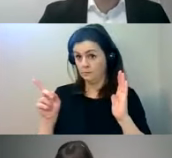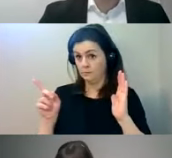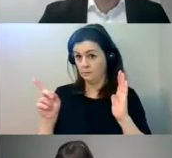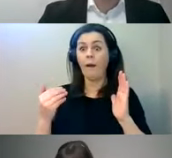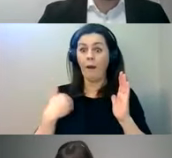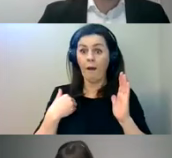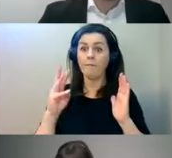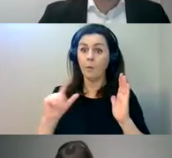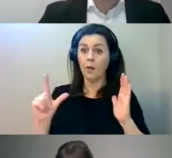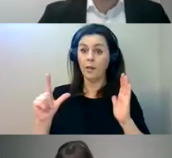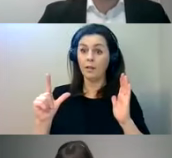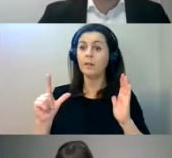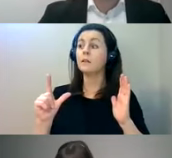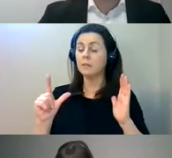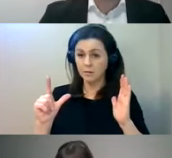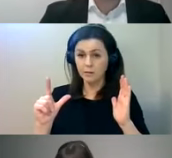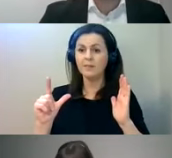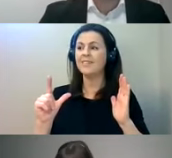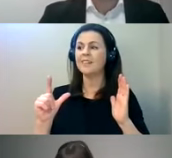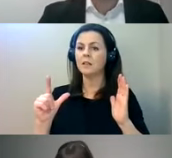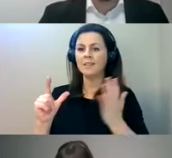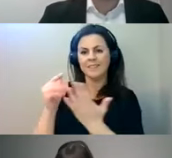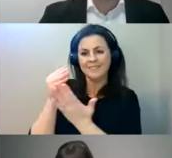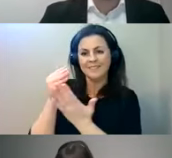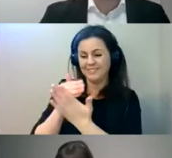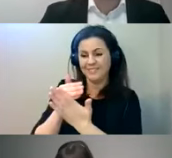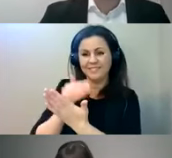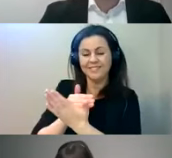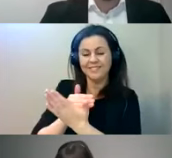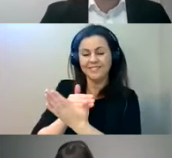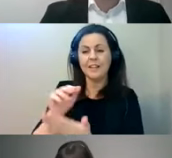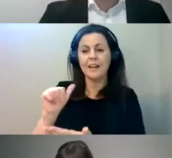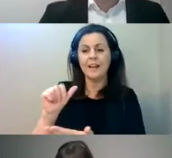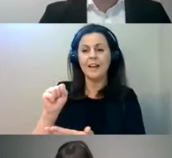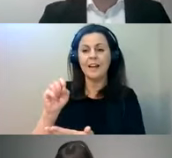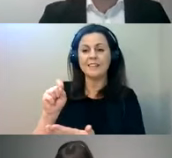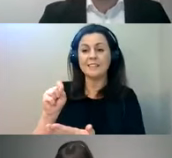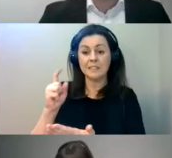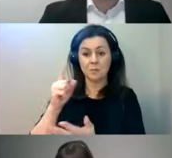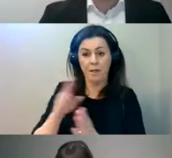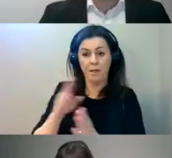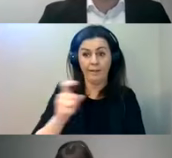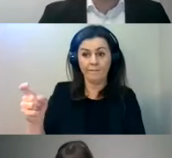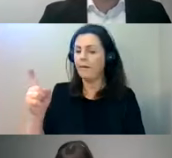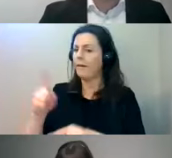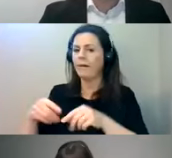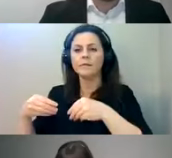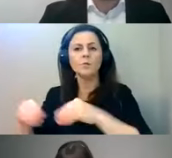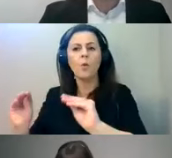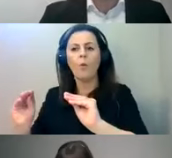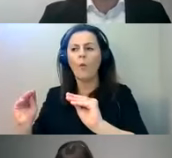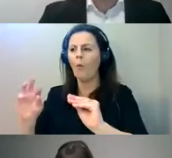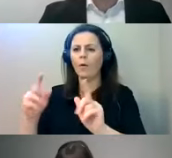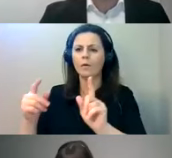they do, then any assets that are specifically gifted under that will are not to be sold or distributed